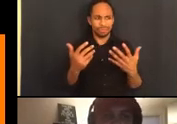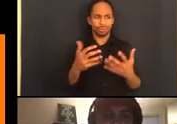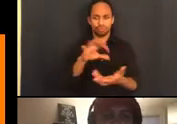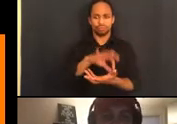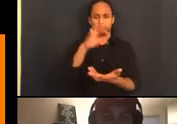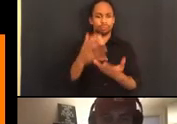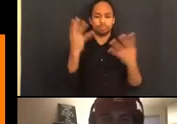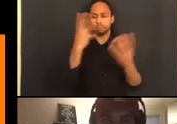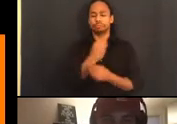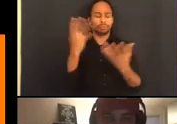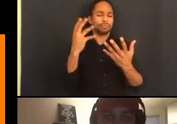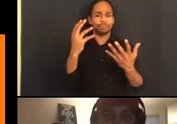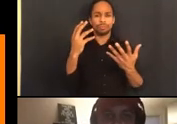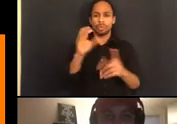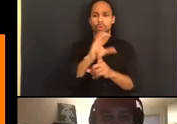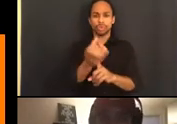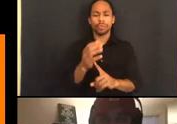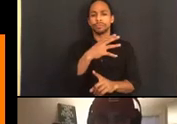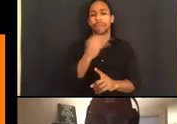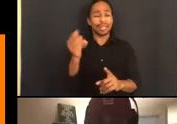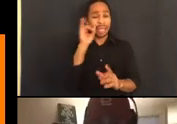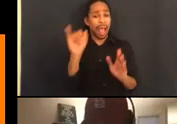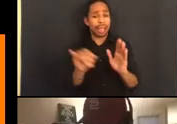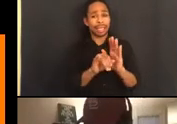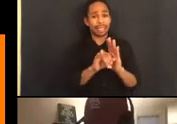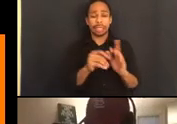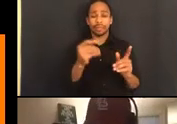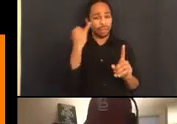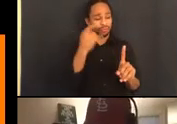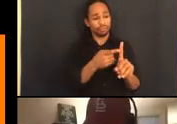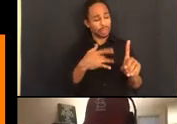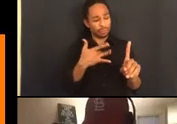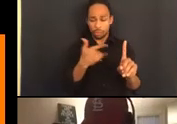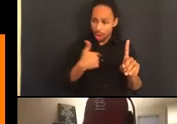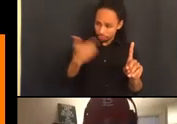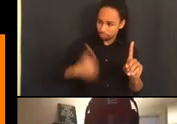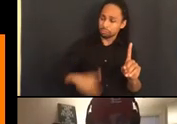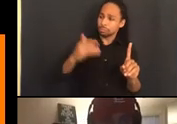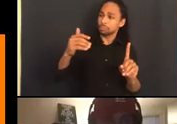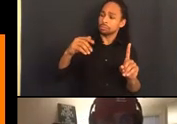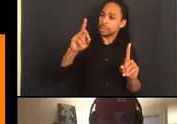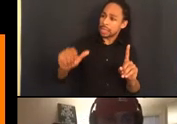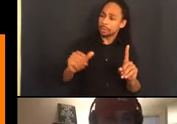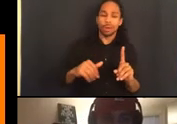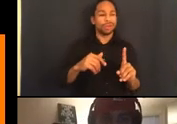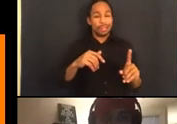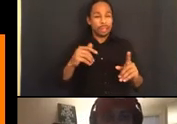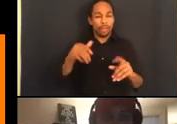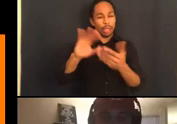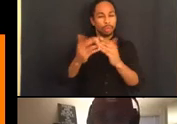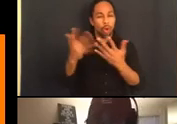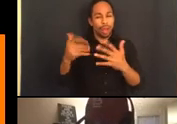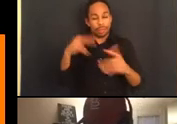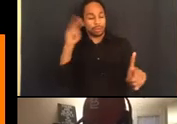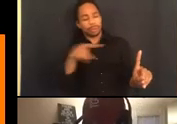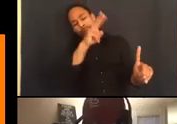it's an identity that's been politicized, and for a lot of people it's been erased. We've spoken already to the racial disparities that have transpired, whether